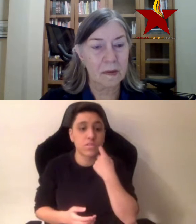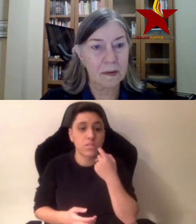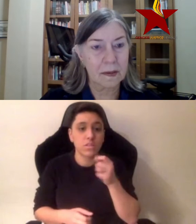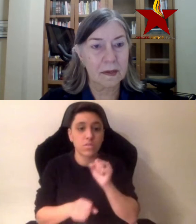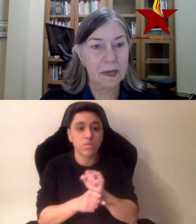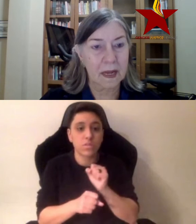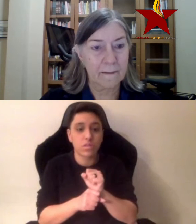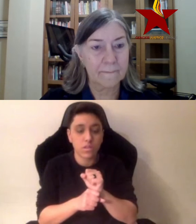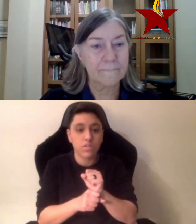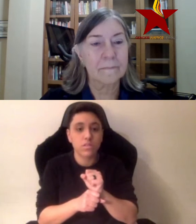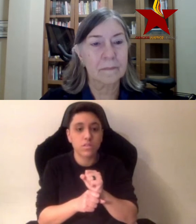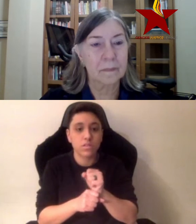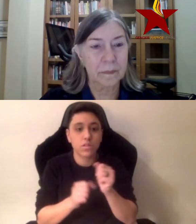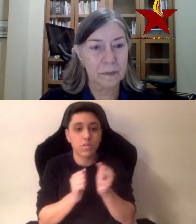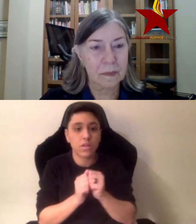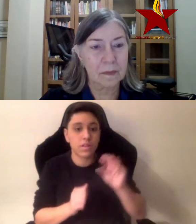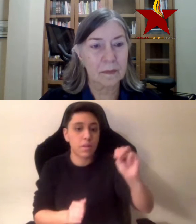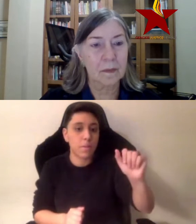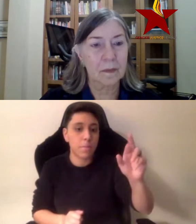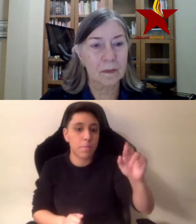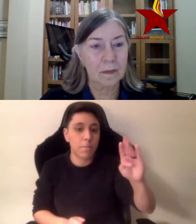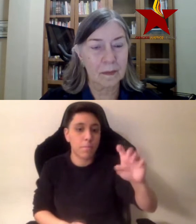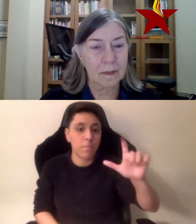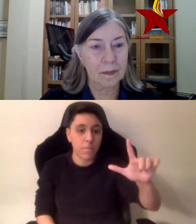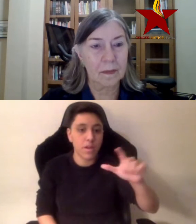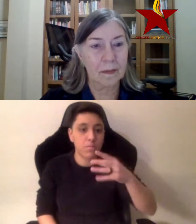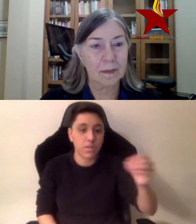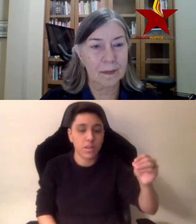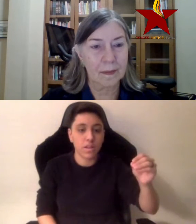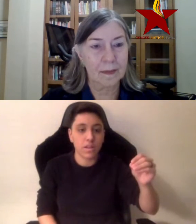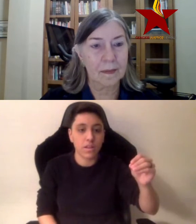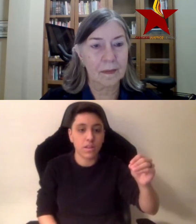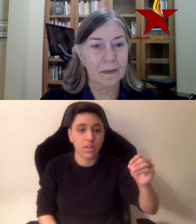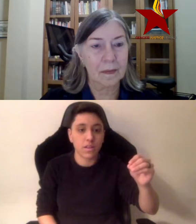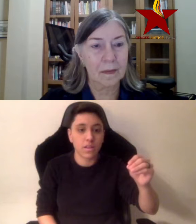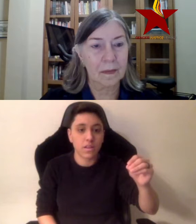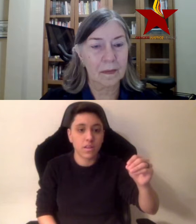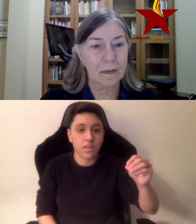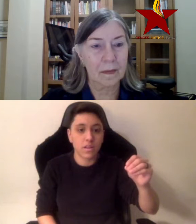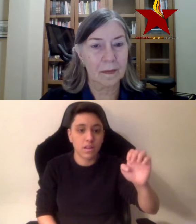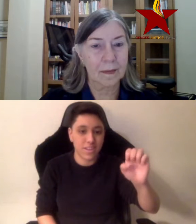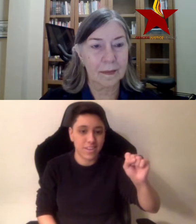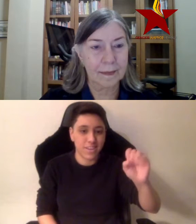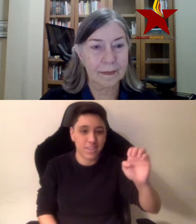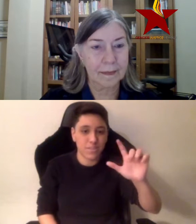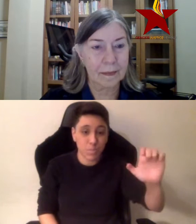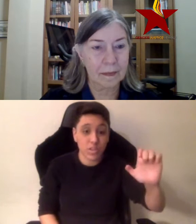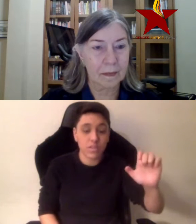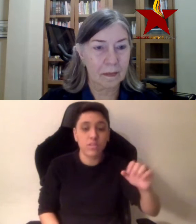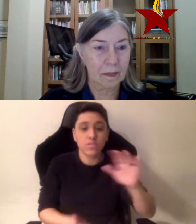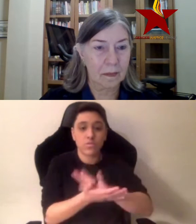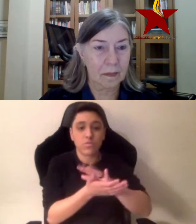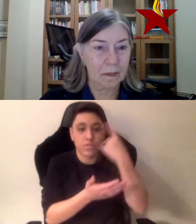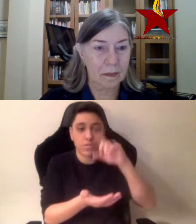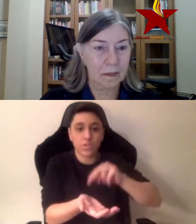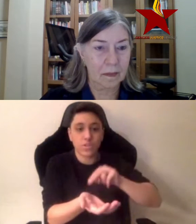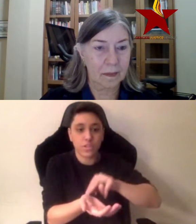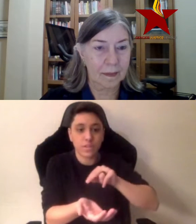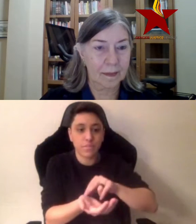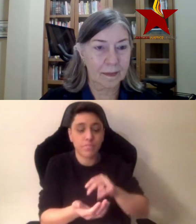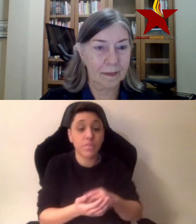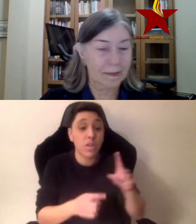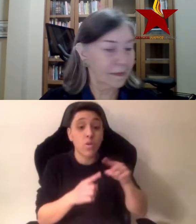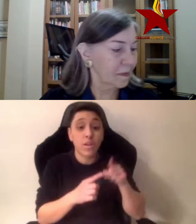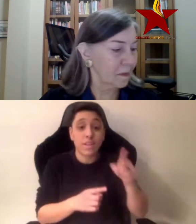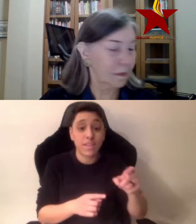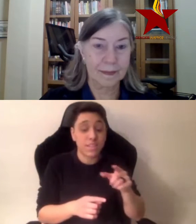in the Maribel and S. Paul Musco School of Nursing and Health Professions. When not providing medical care or teaching, Patric